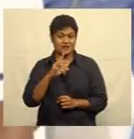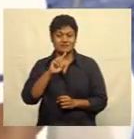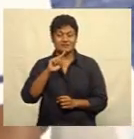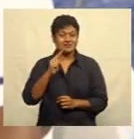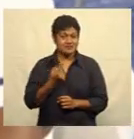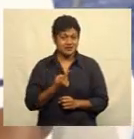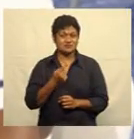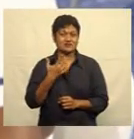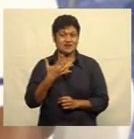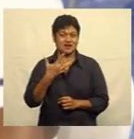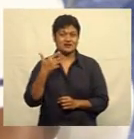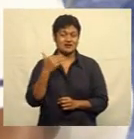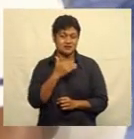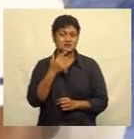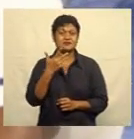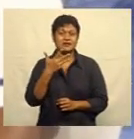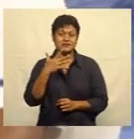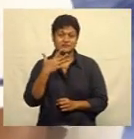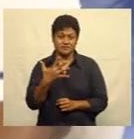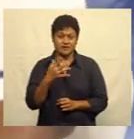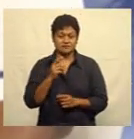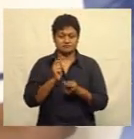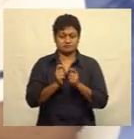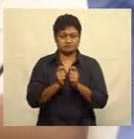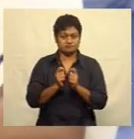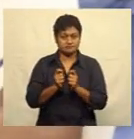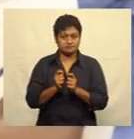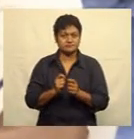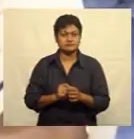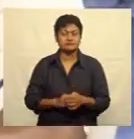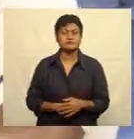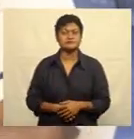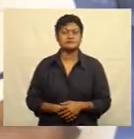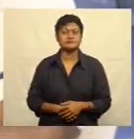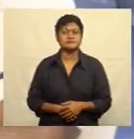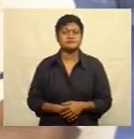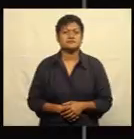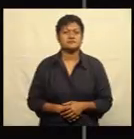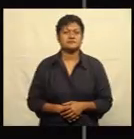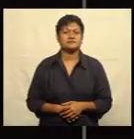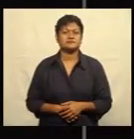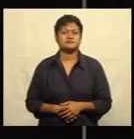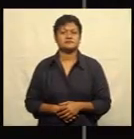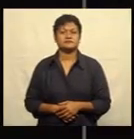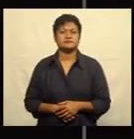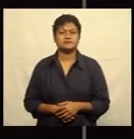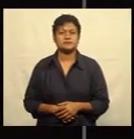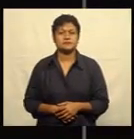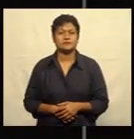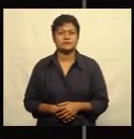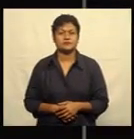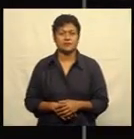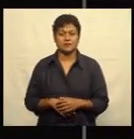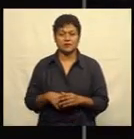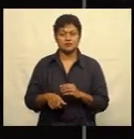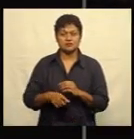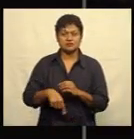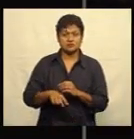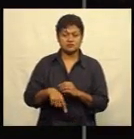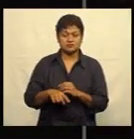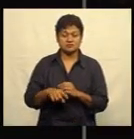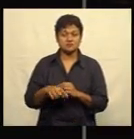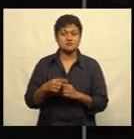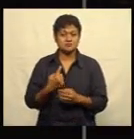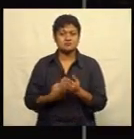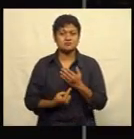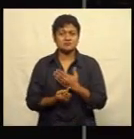45,995 COVID-19 laboratory tests. Lena Reese, FBC News. The capital city has implemented